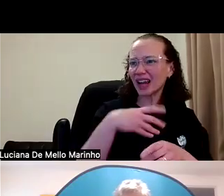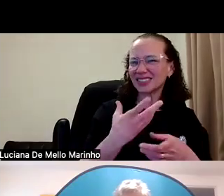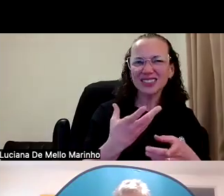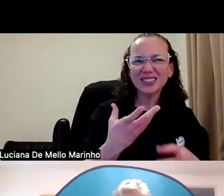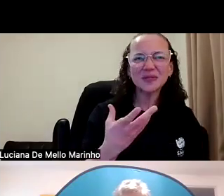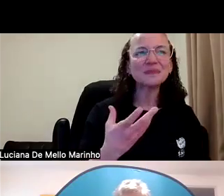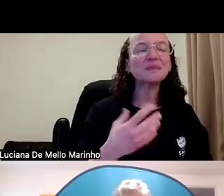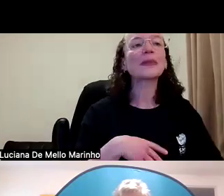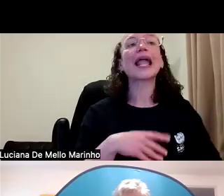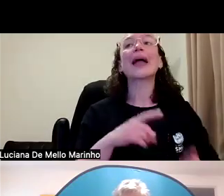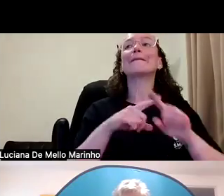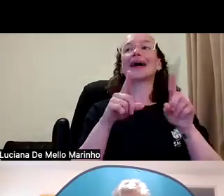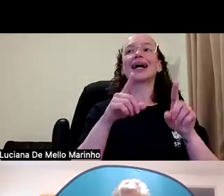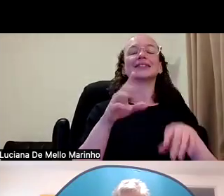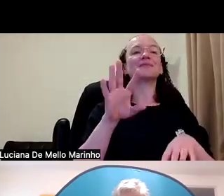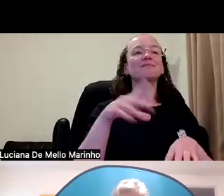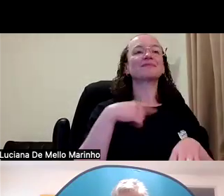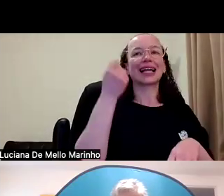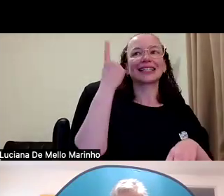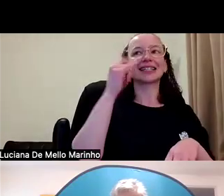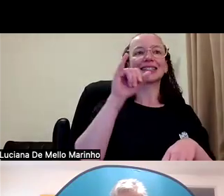strange, right? It's a little strange,